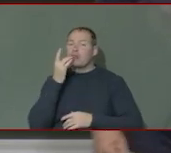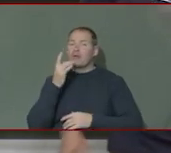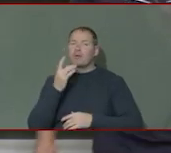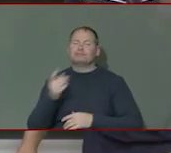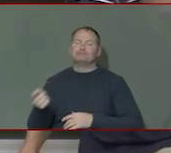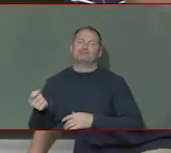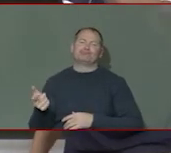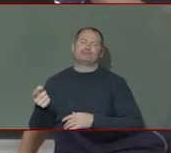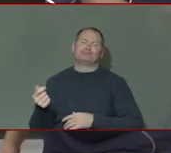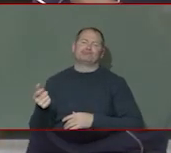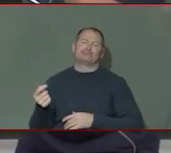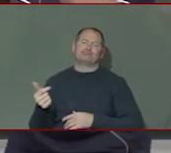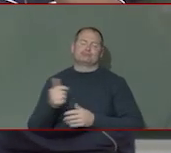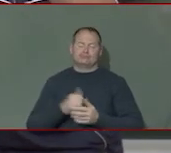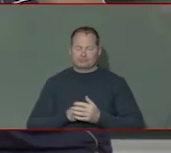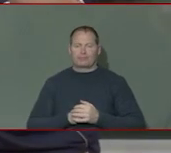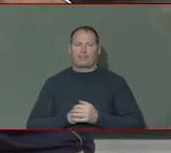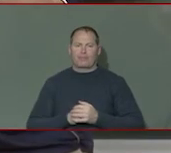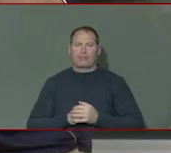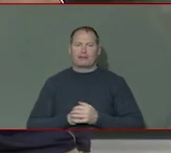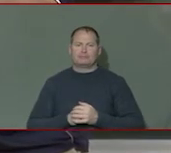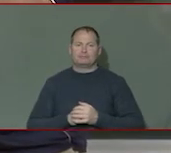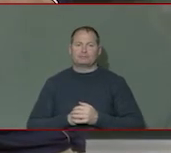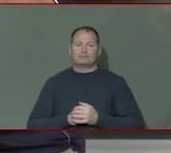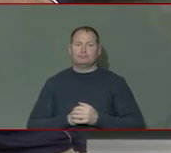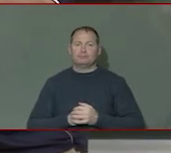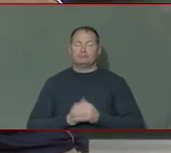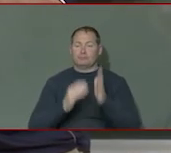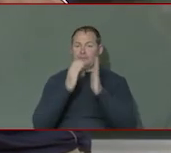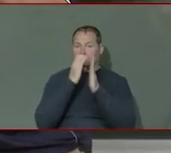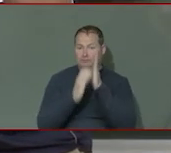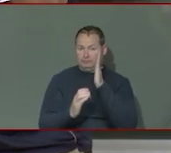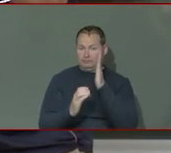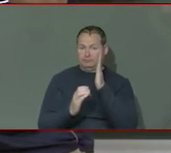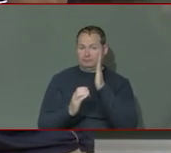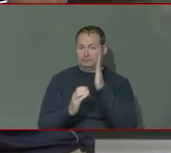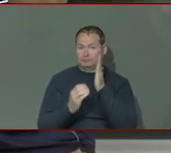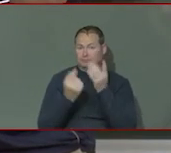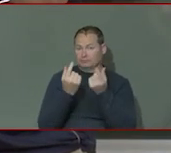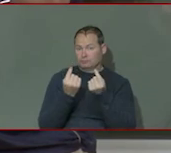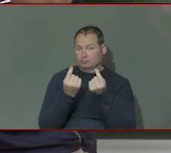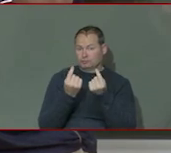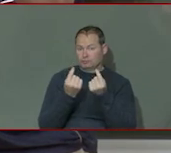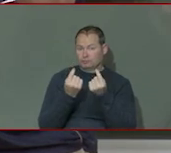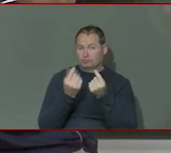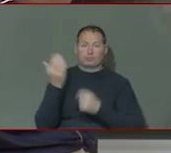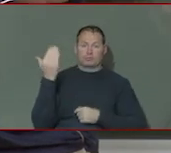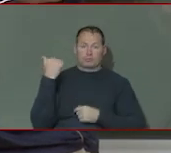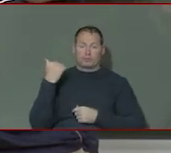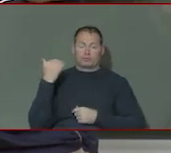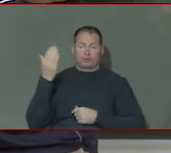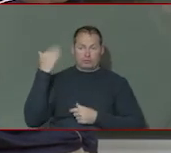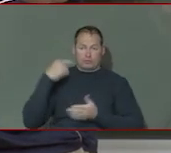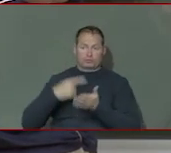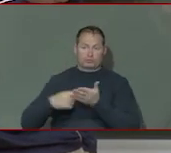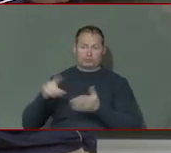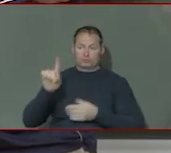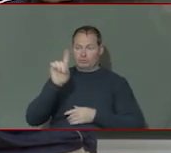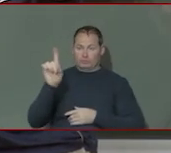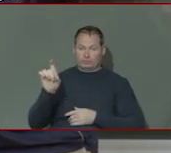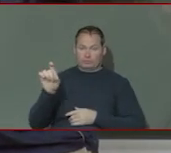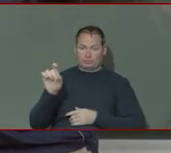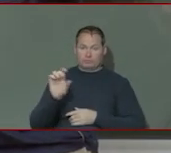I want you to quickly concentrate. When we do this chapter, you'll see now in the previous question that I've given you last week, that you have open there with